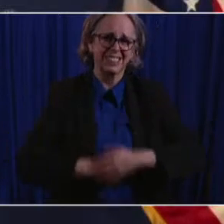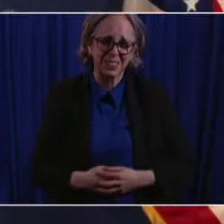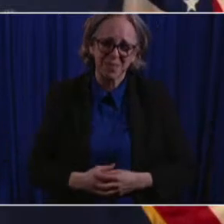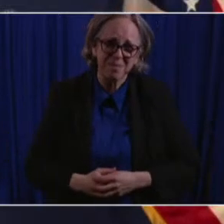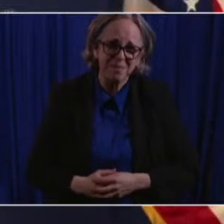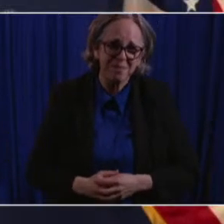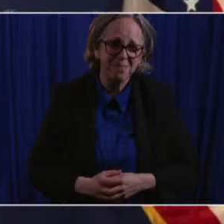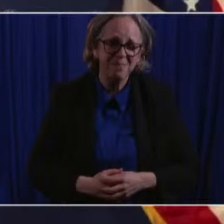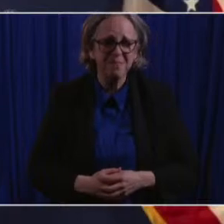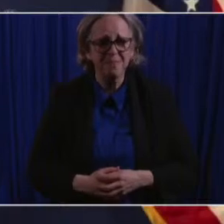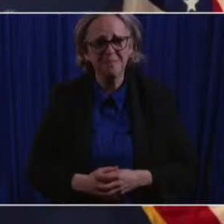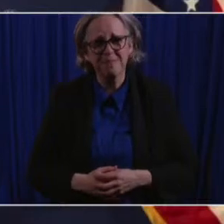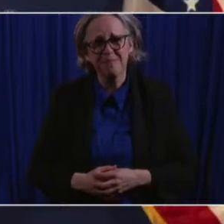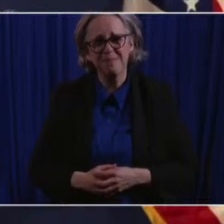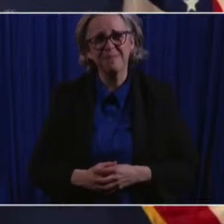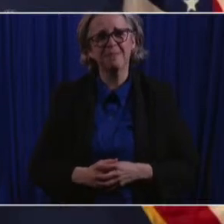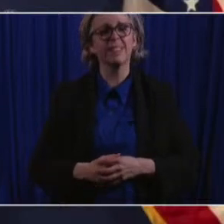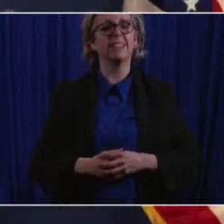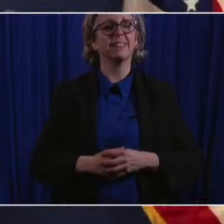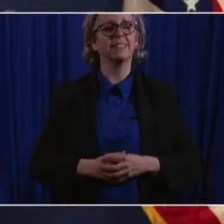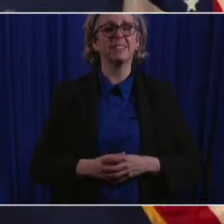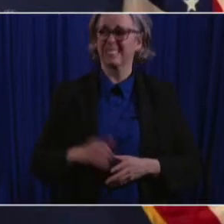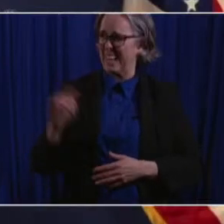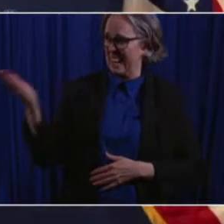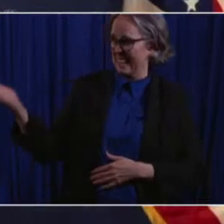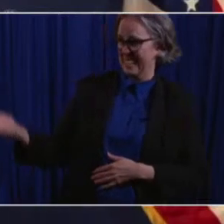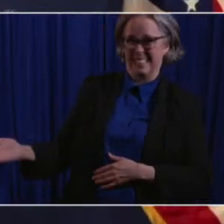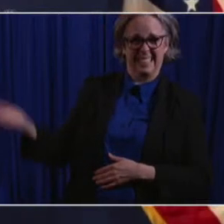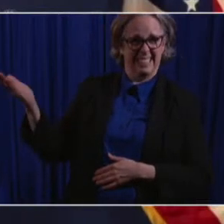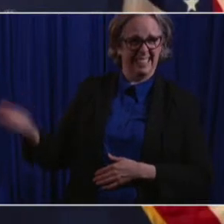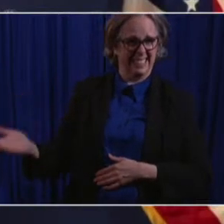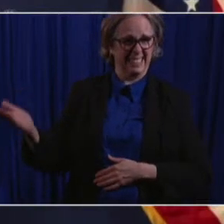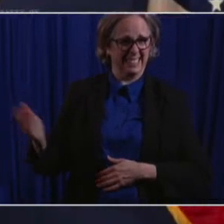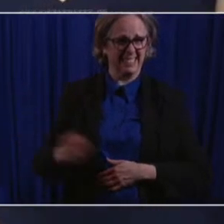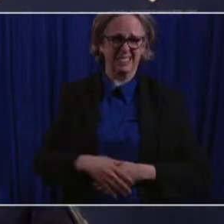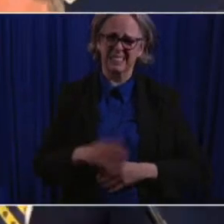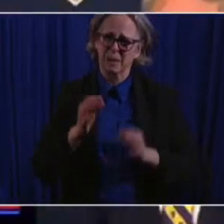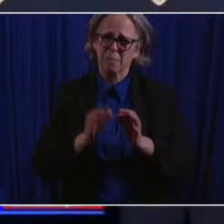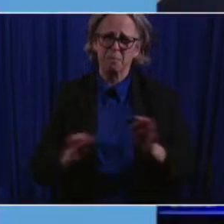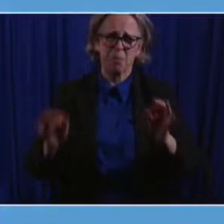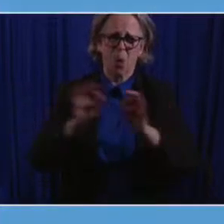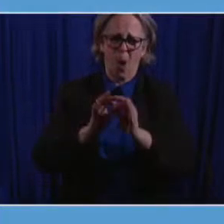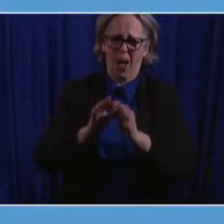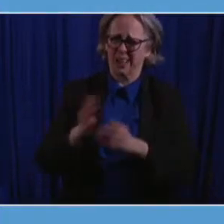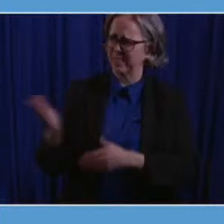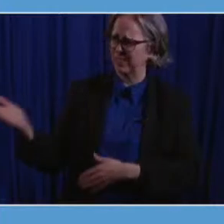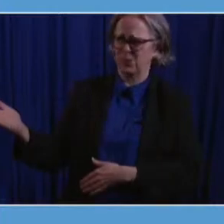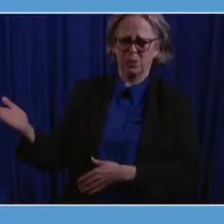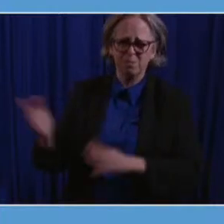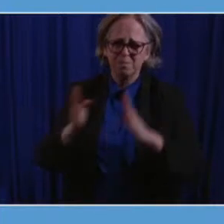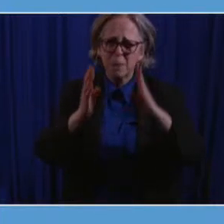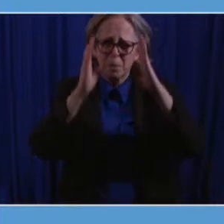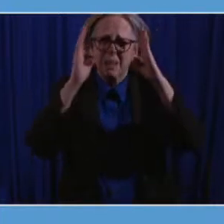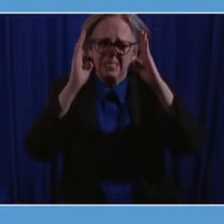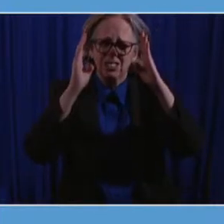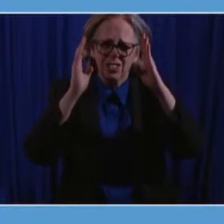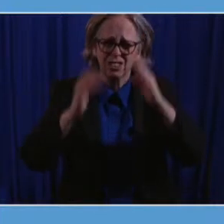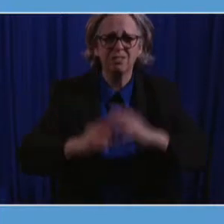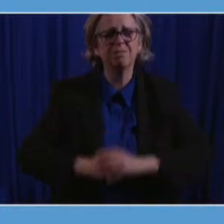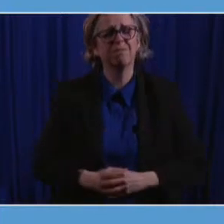This is really the slide that we ask everyone to continue to look at. And this is the number of cases per